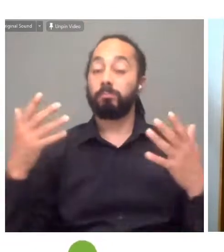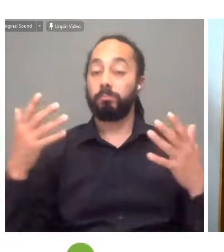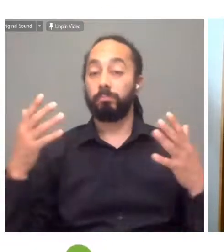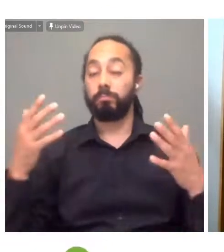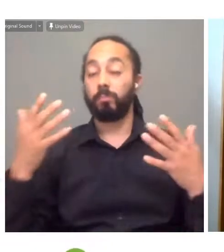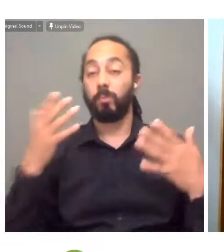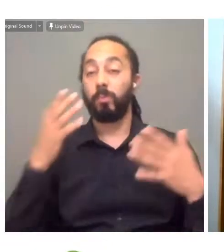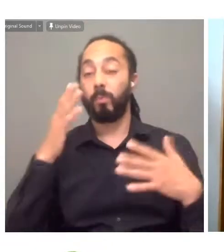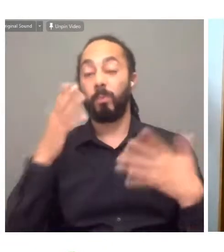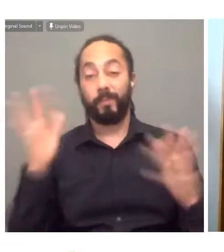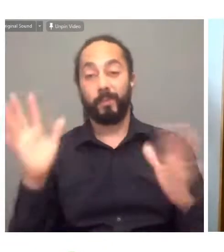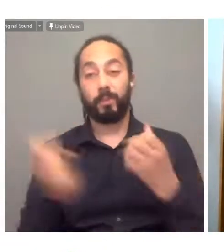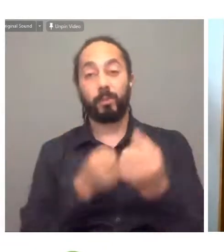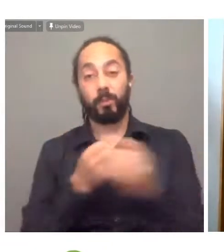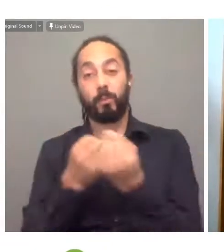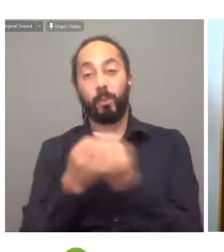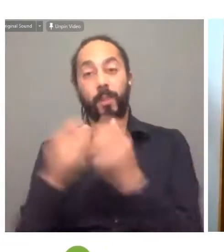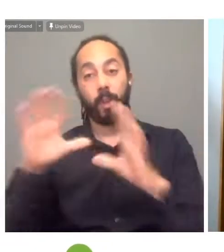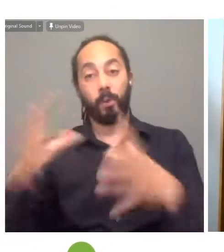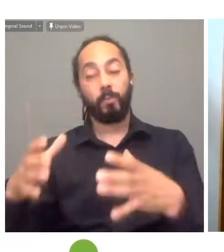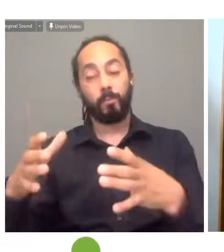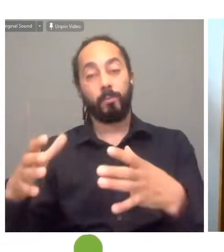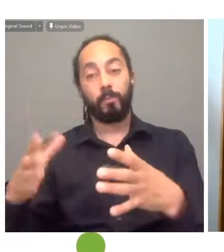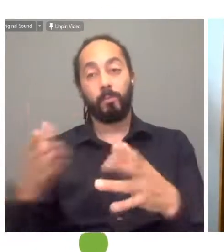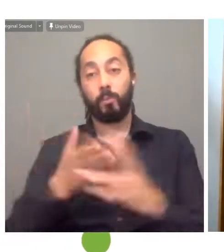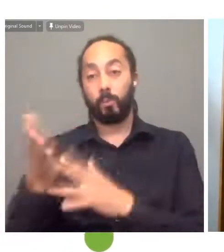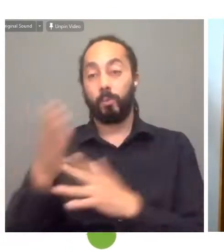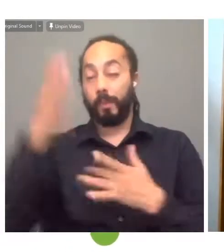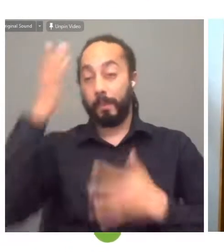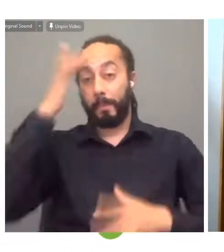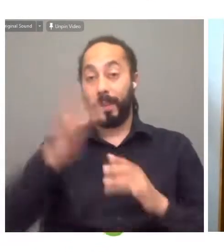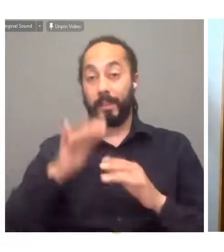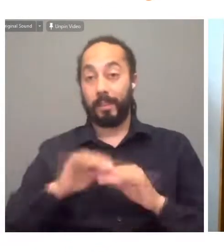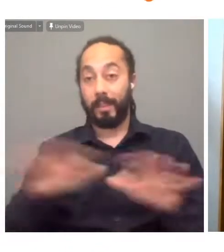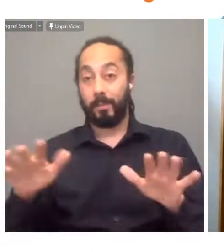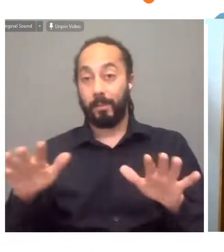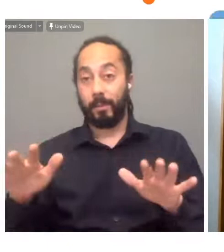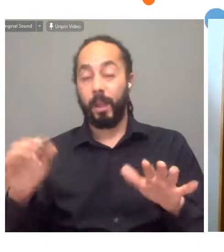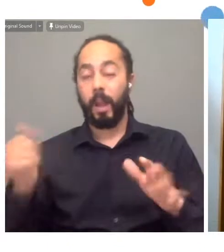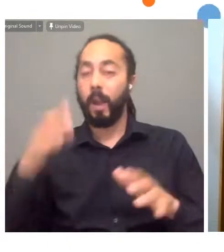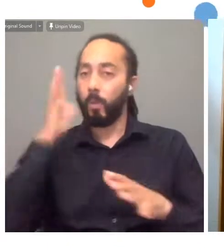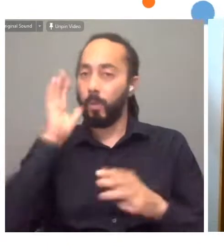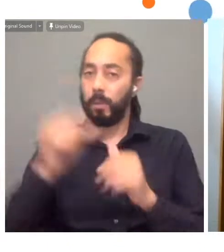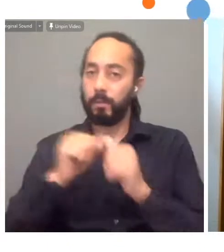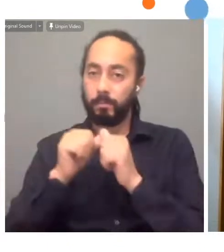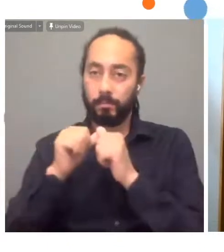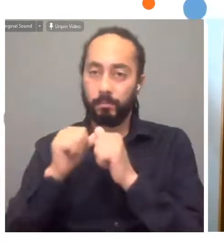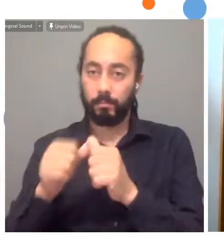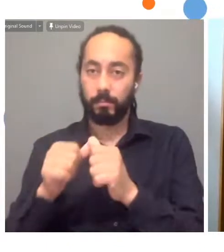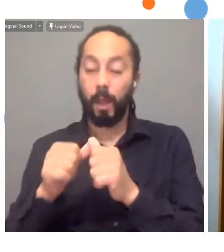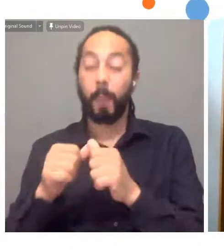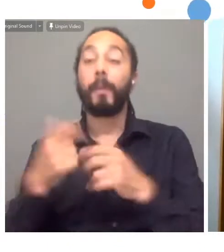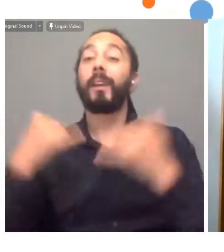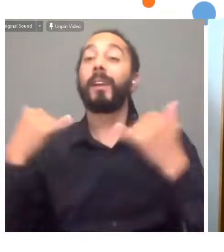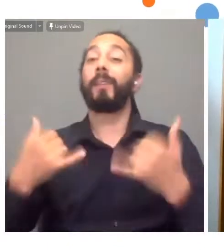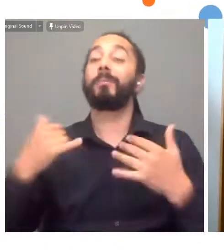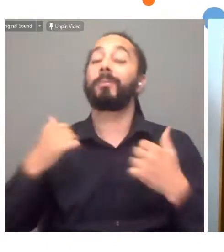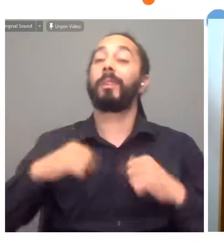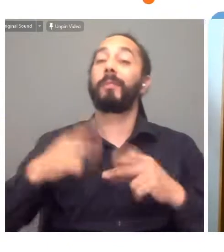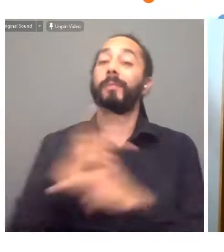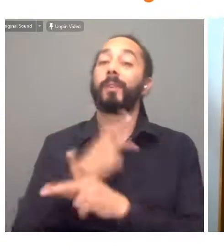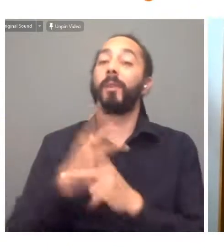So we are trying to look at what best ways or good ways to do that. So is